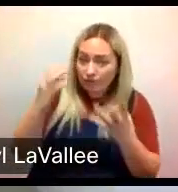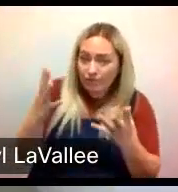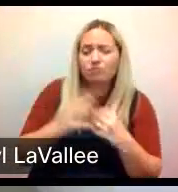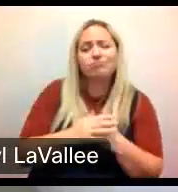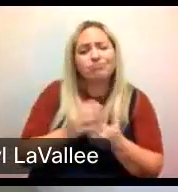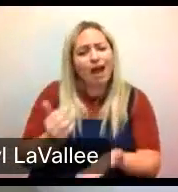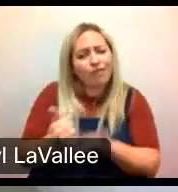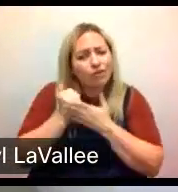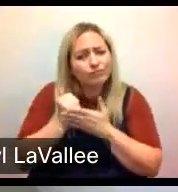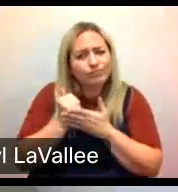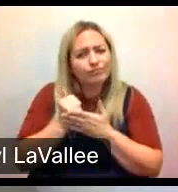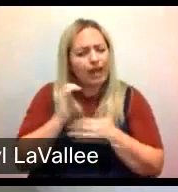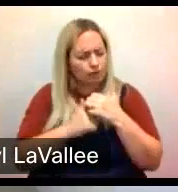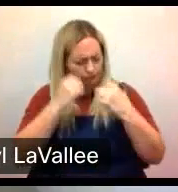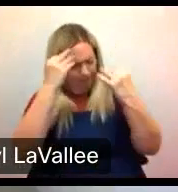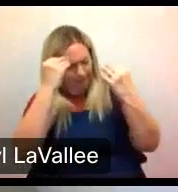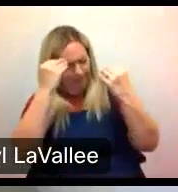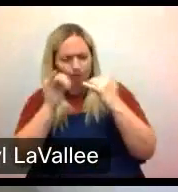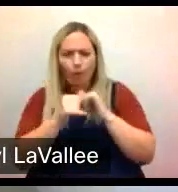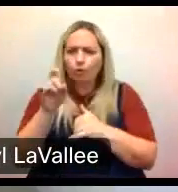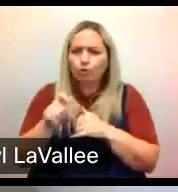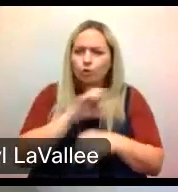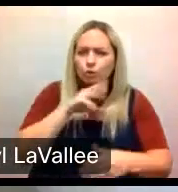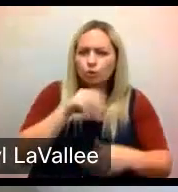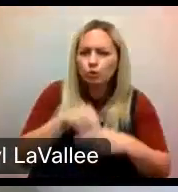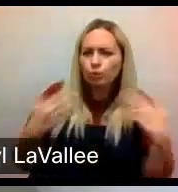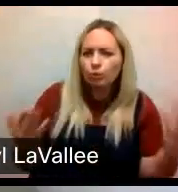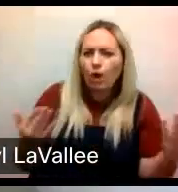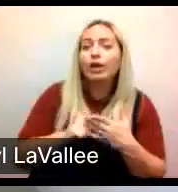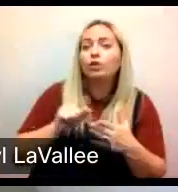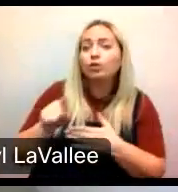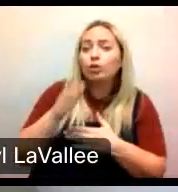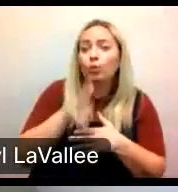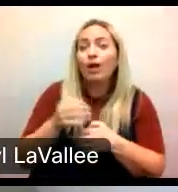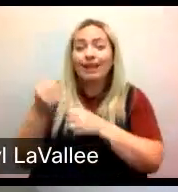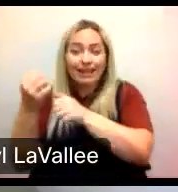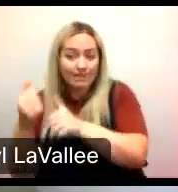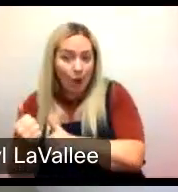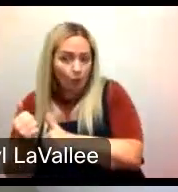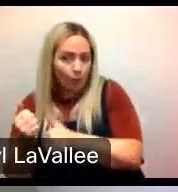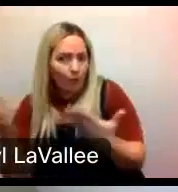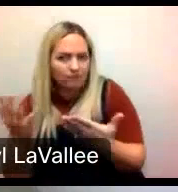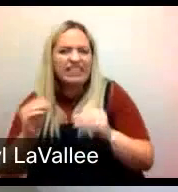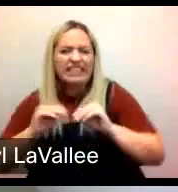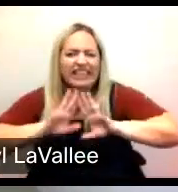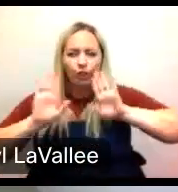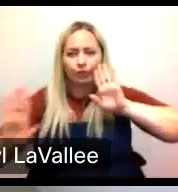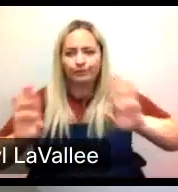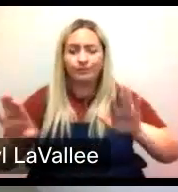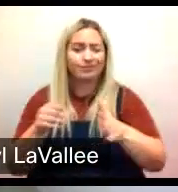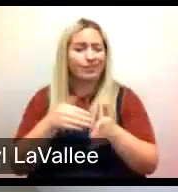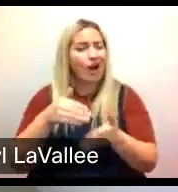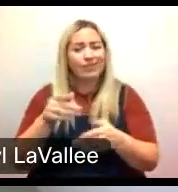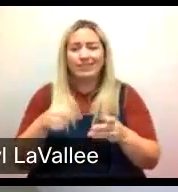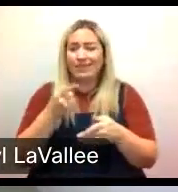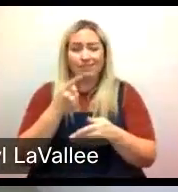starting to think about what should be included and what you're going to leave out of your summary. This is often something that students